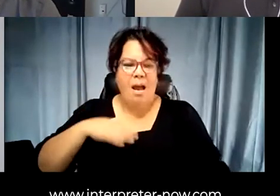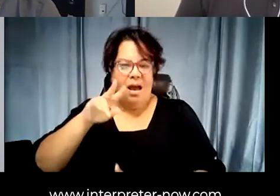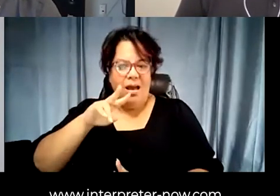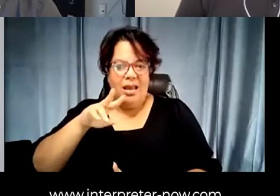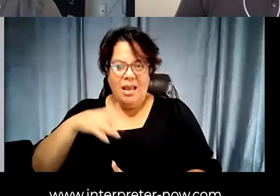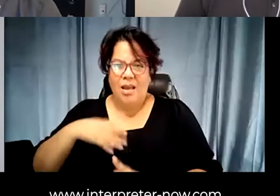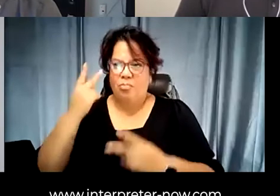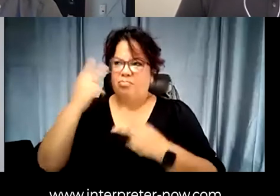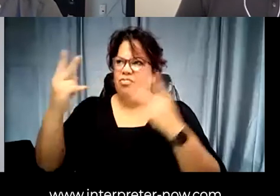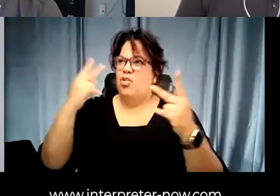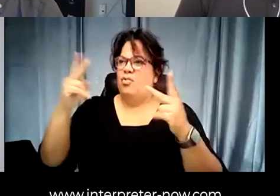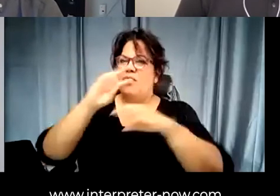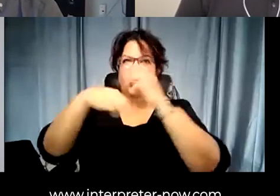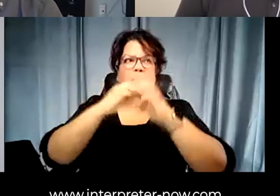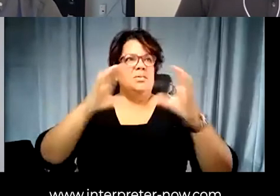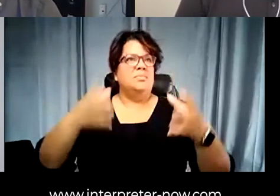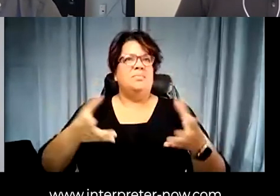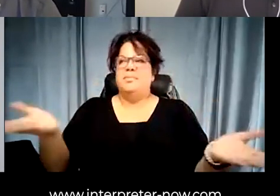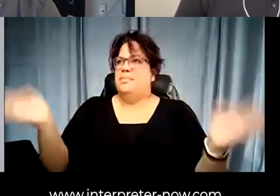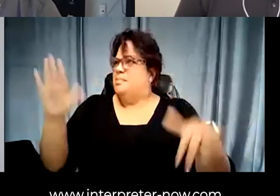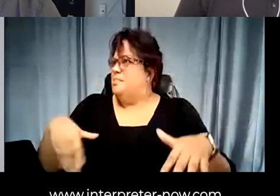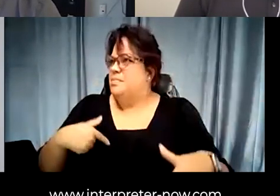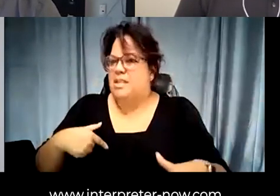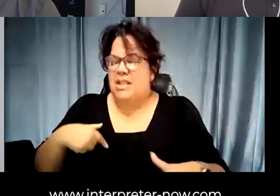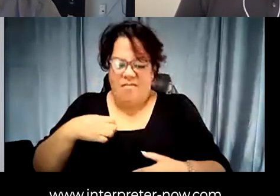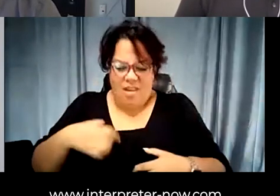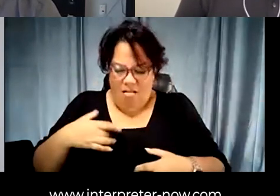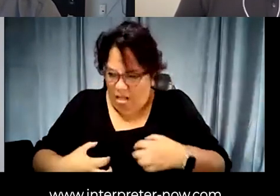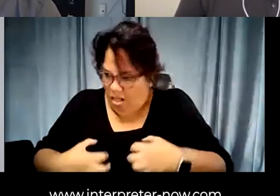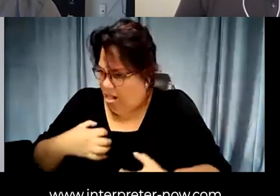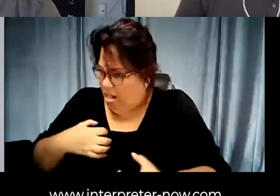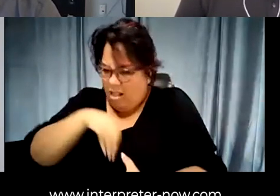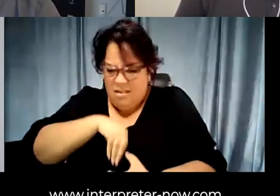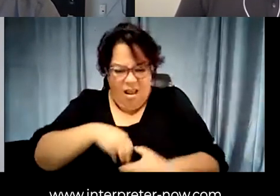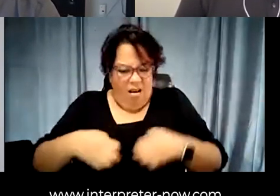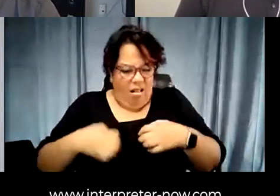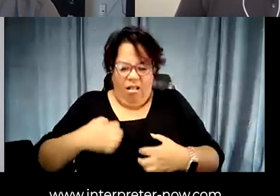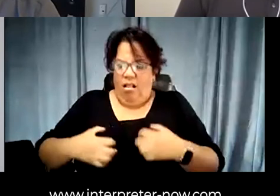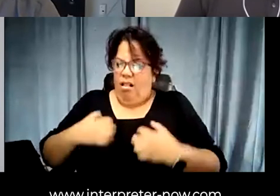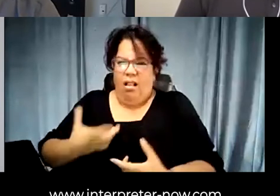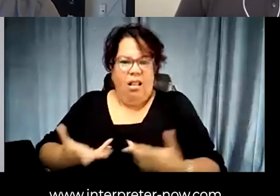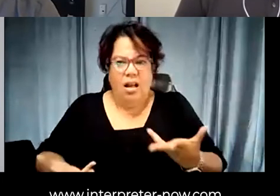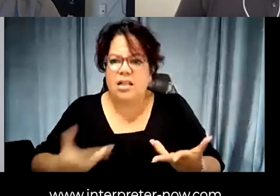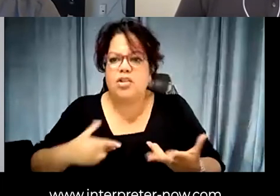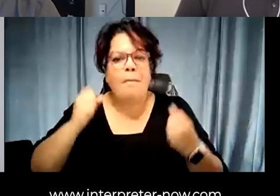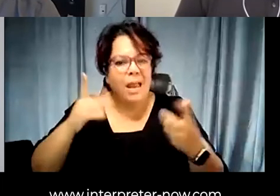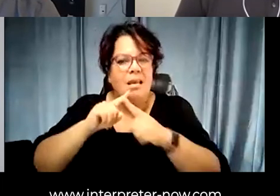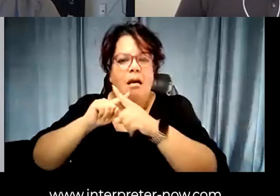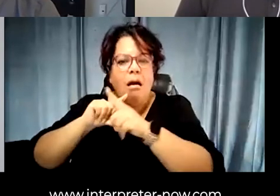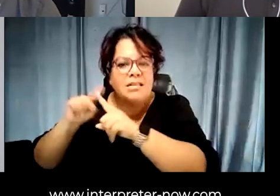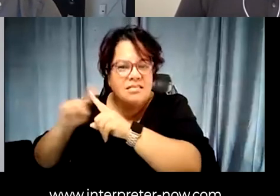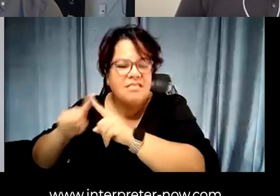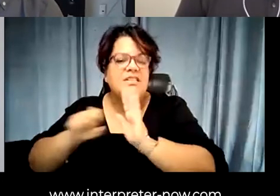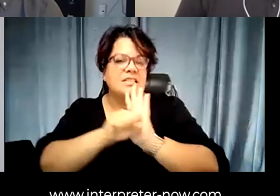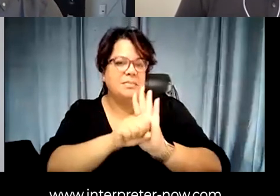a visceral, physical, internal reaction to it. And there's many, many other symptoms and